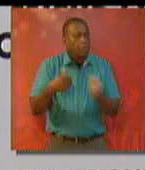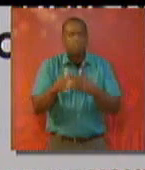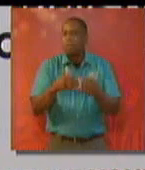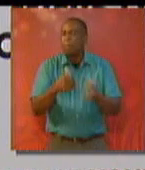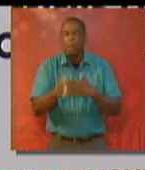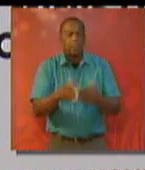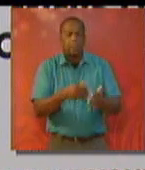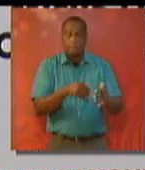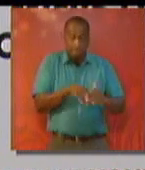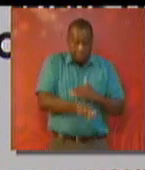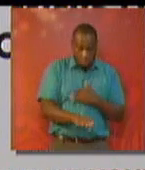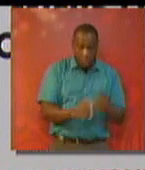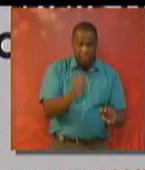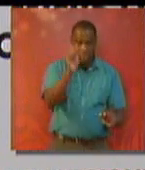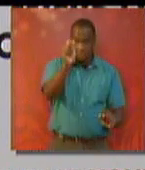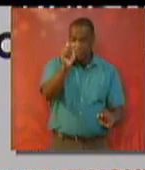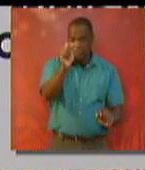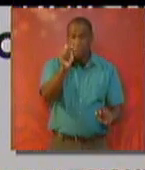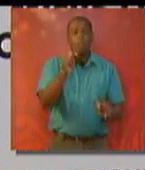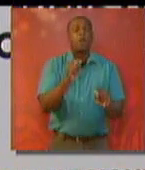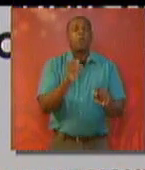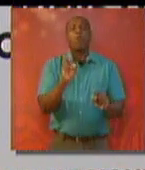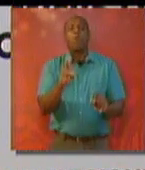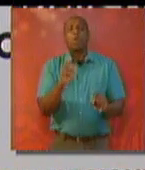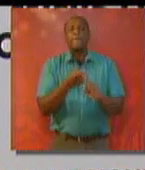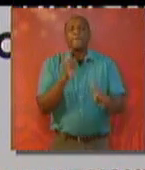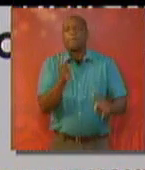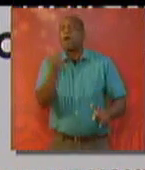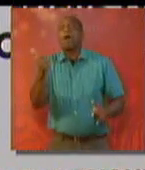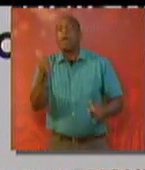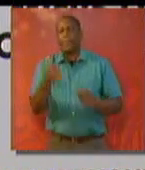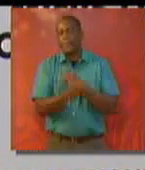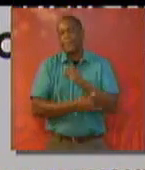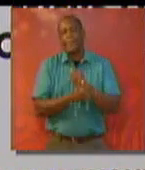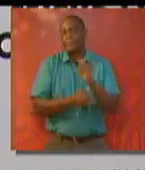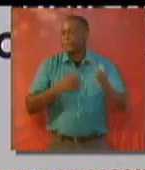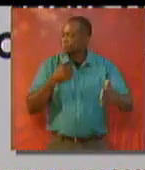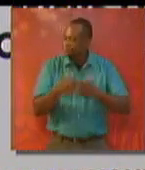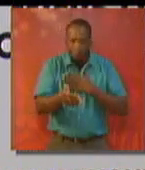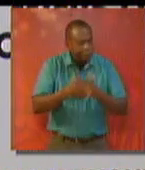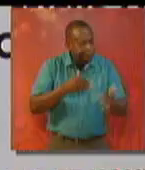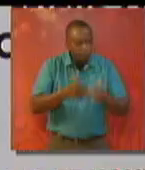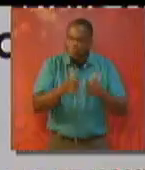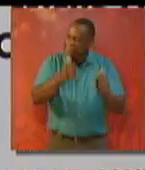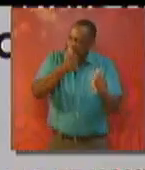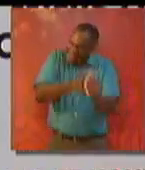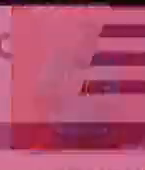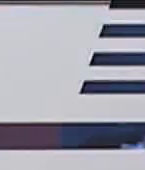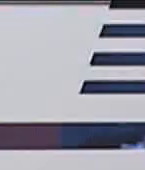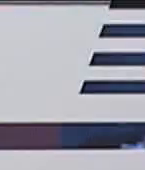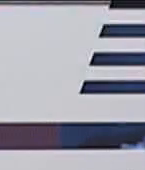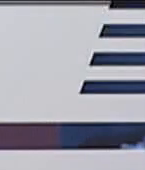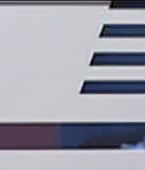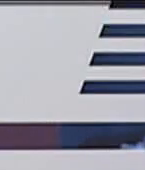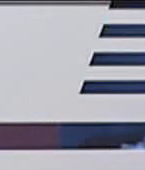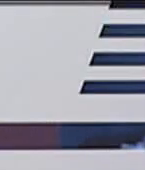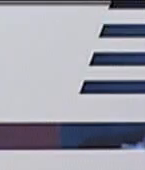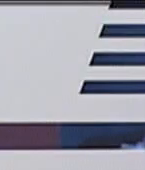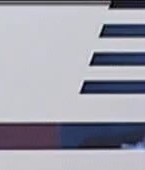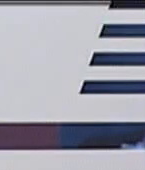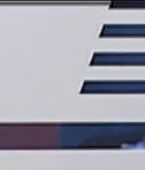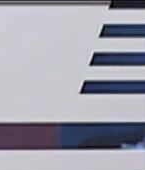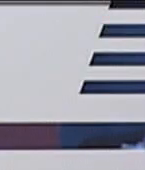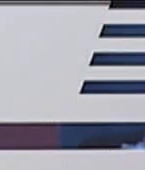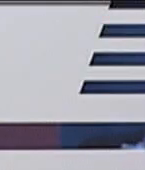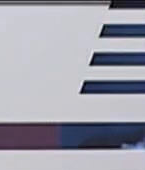interventions, including vaccinations, to every human being in Trinidad and Tobago. The minister